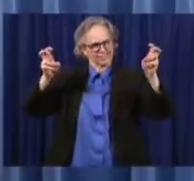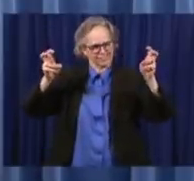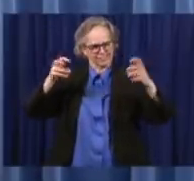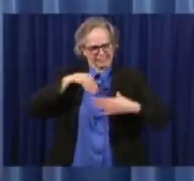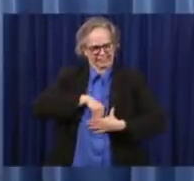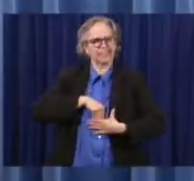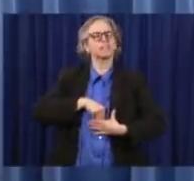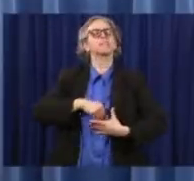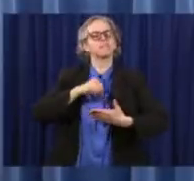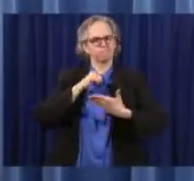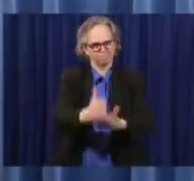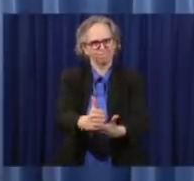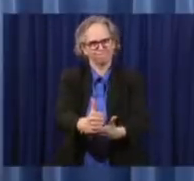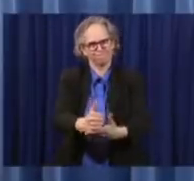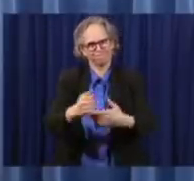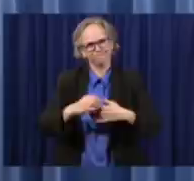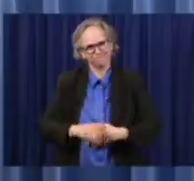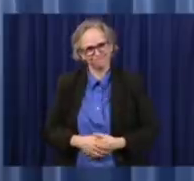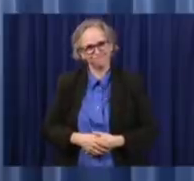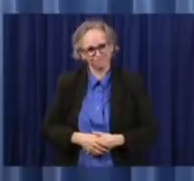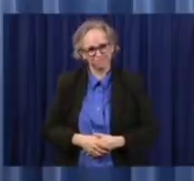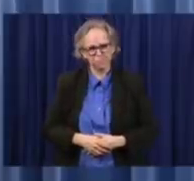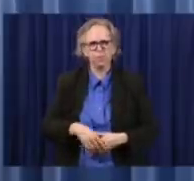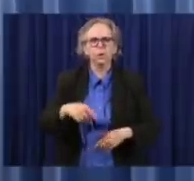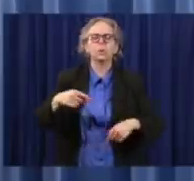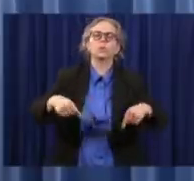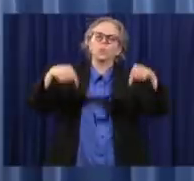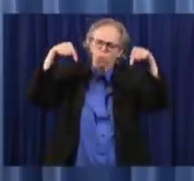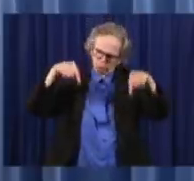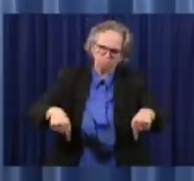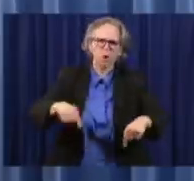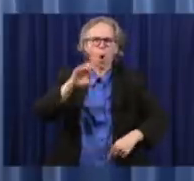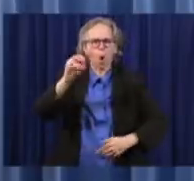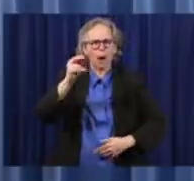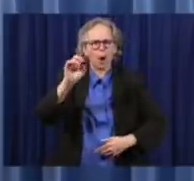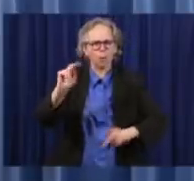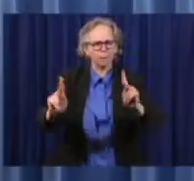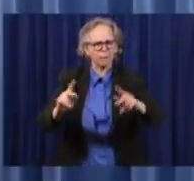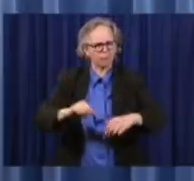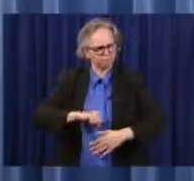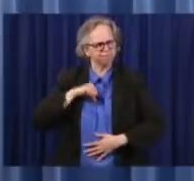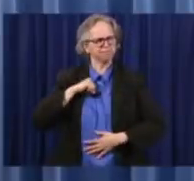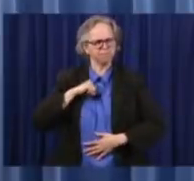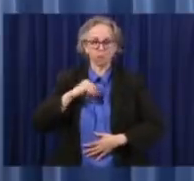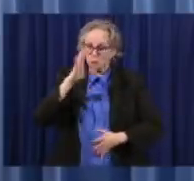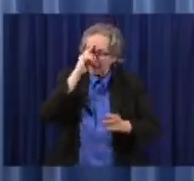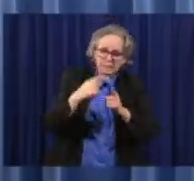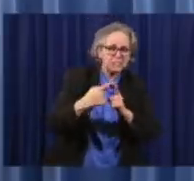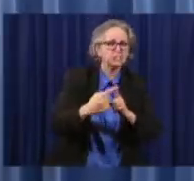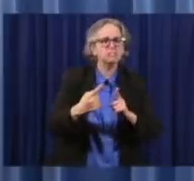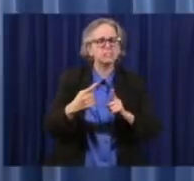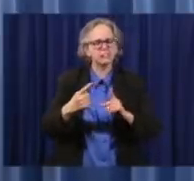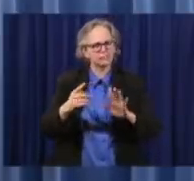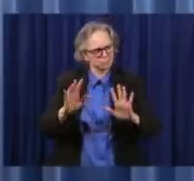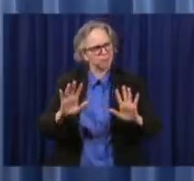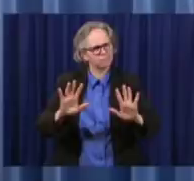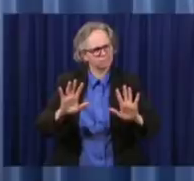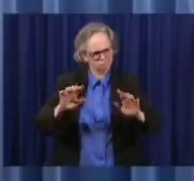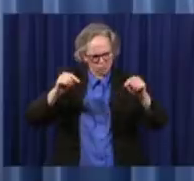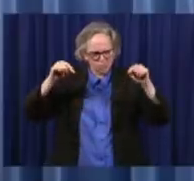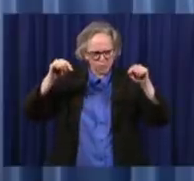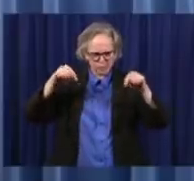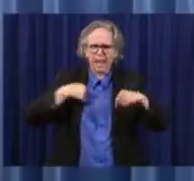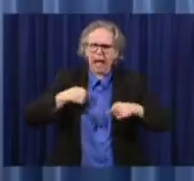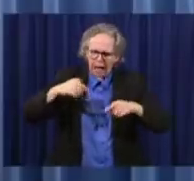us. We're Ohioans. We may disagree. We've got a pathway. Let's keep